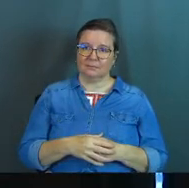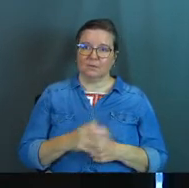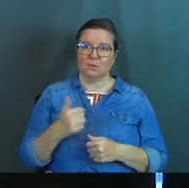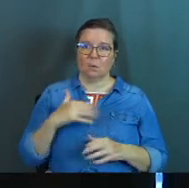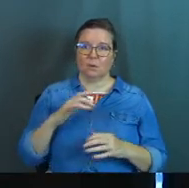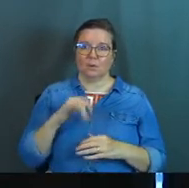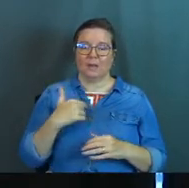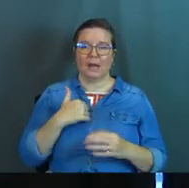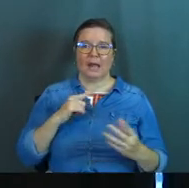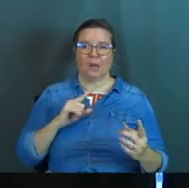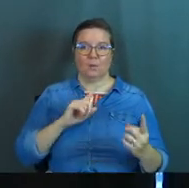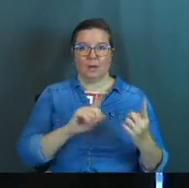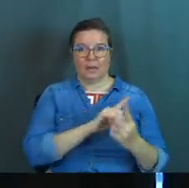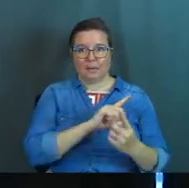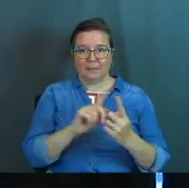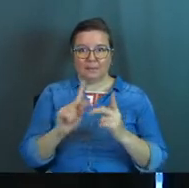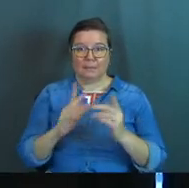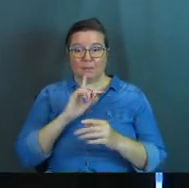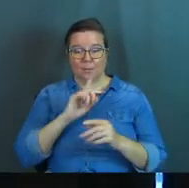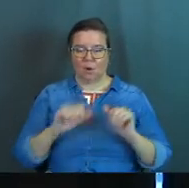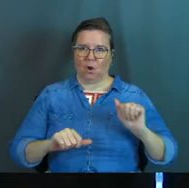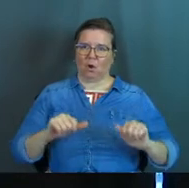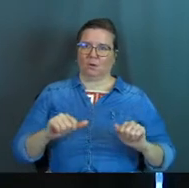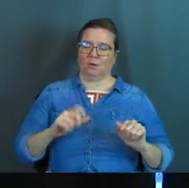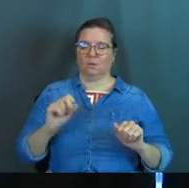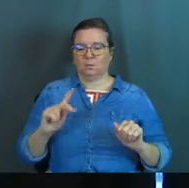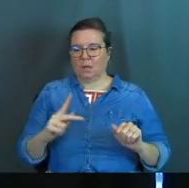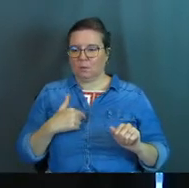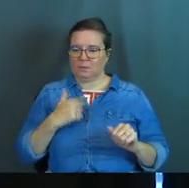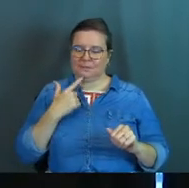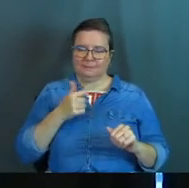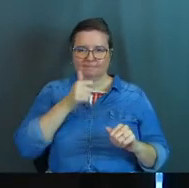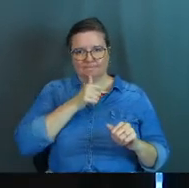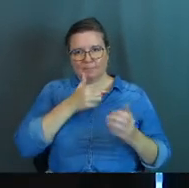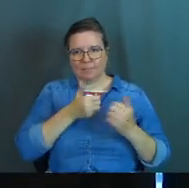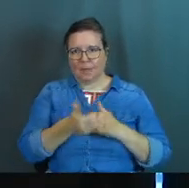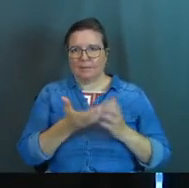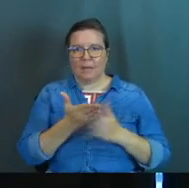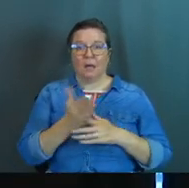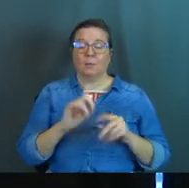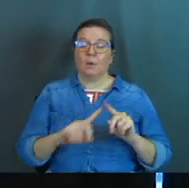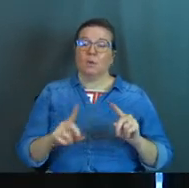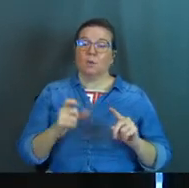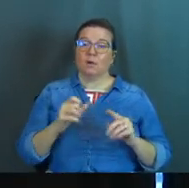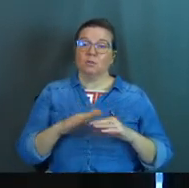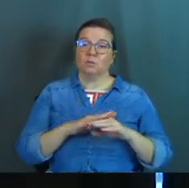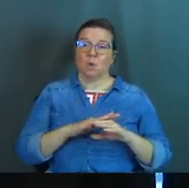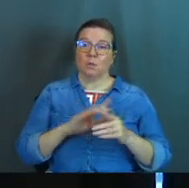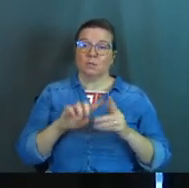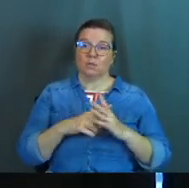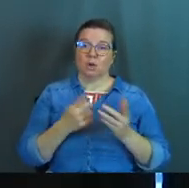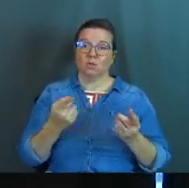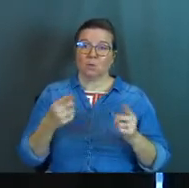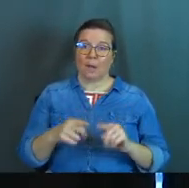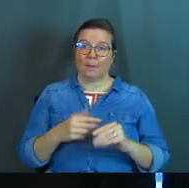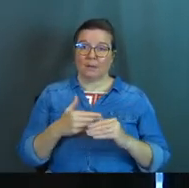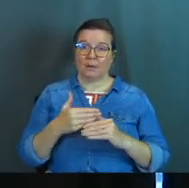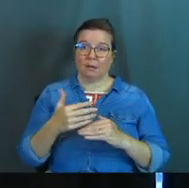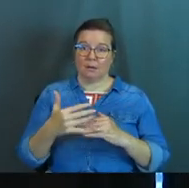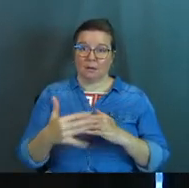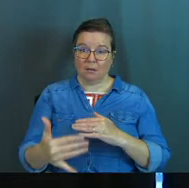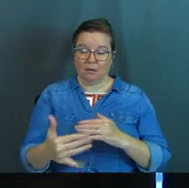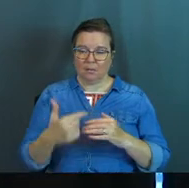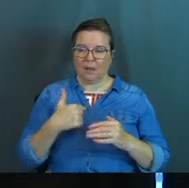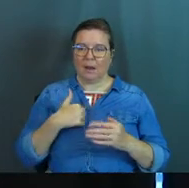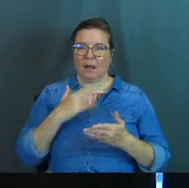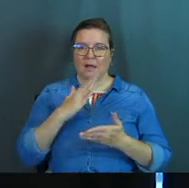And so I would do that, and I'd meet people. And some of them were awkward, and it was okay. We just got past it. But what slowly started to happen to me over that year